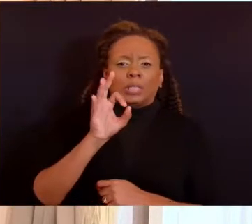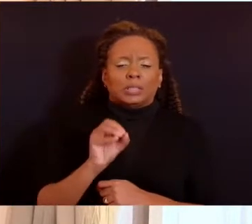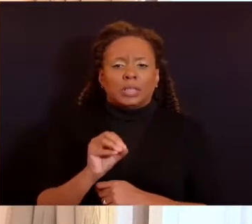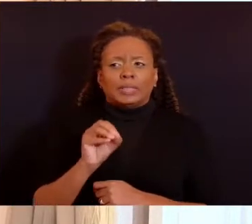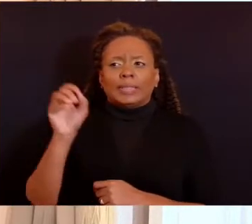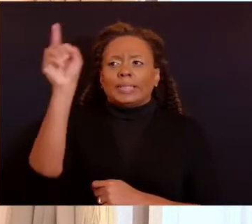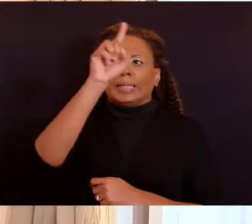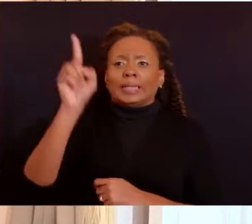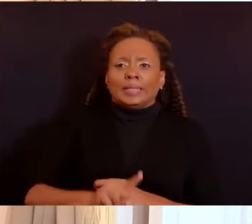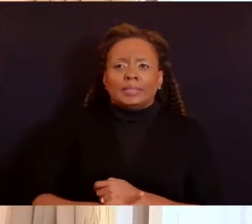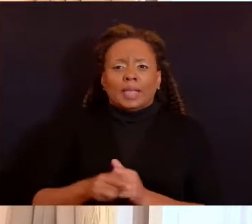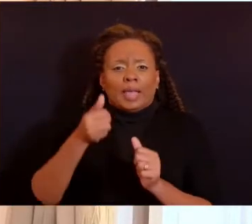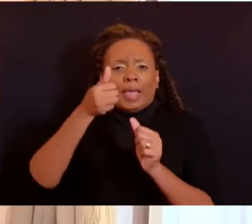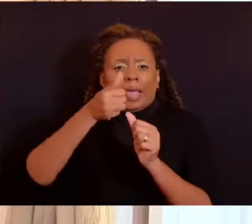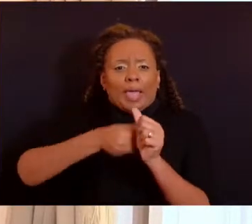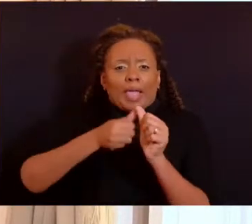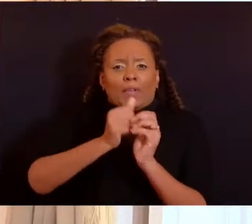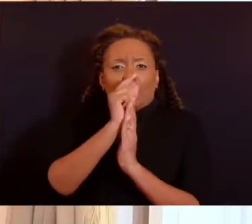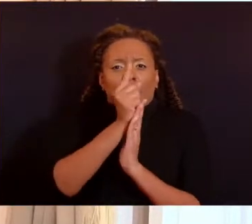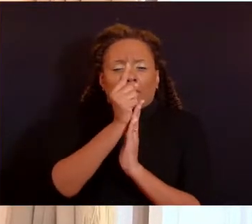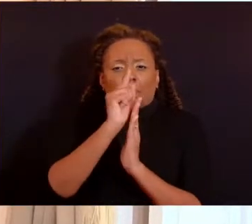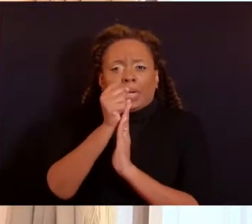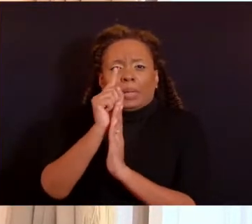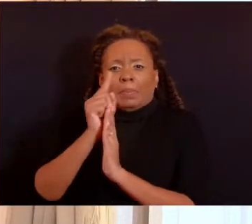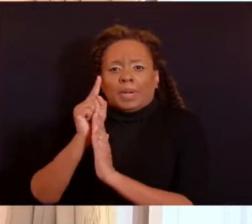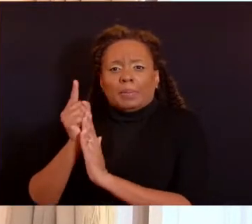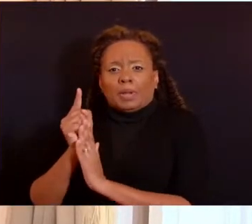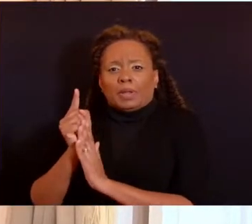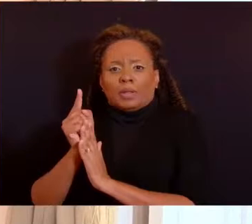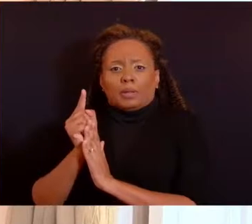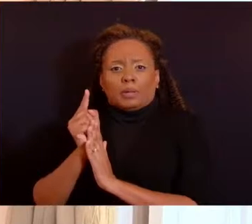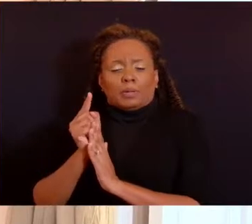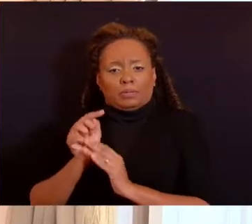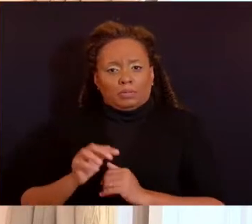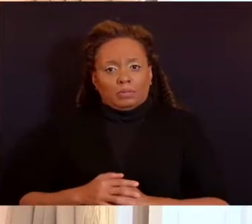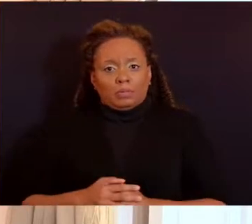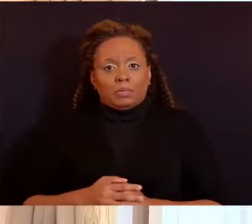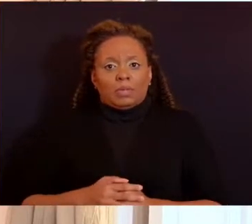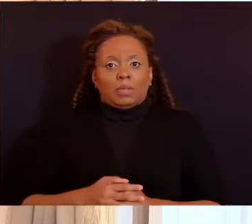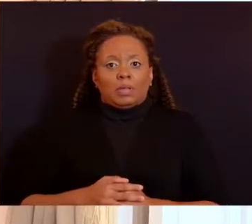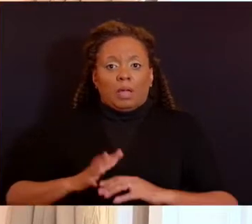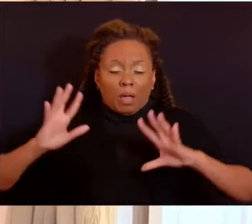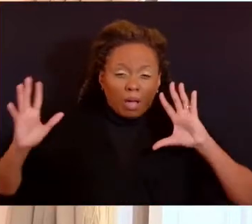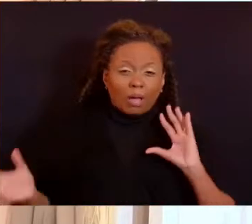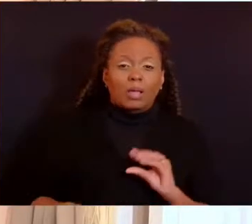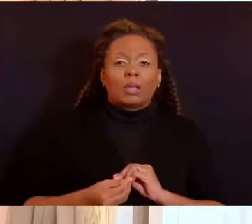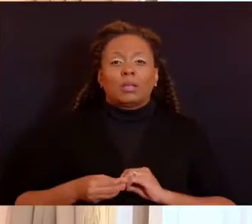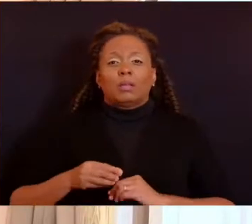lightning strikes per minute. And we had, over the period of time, almost